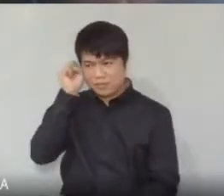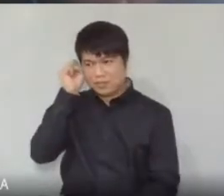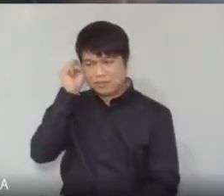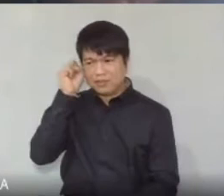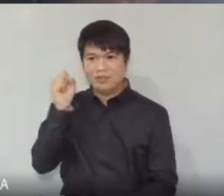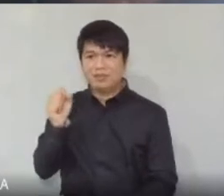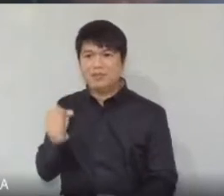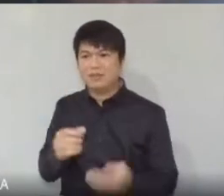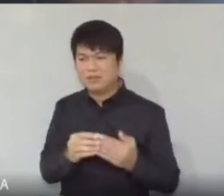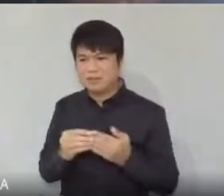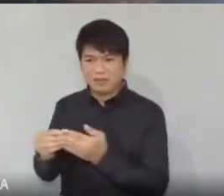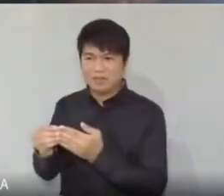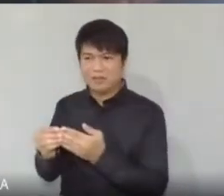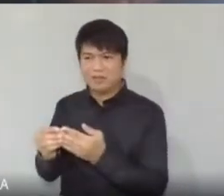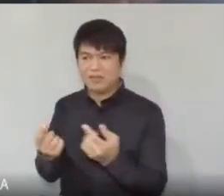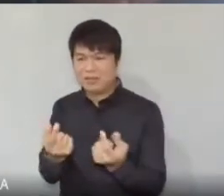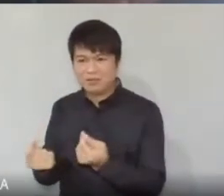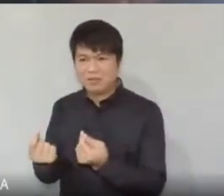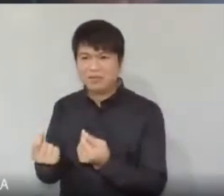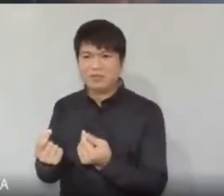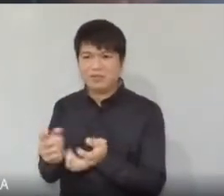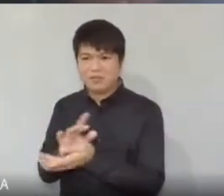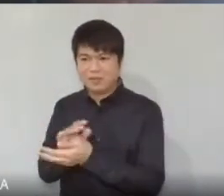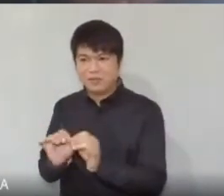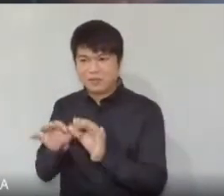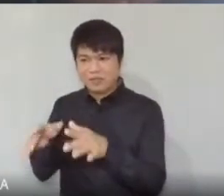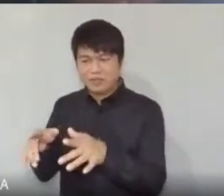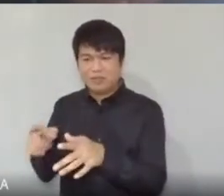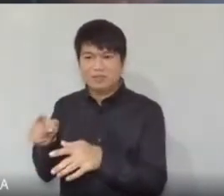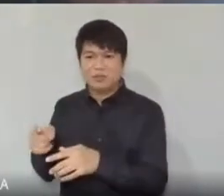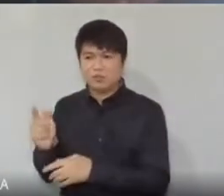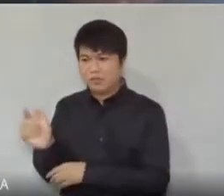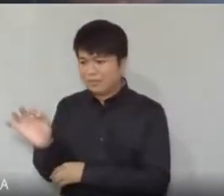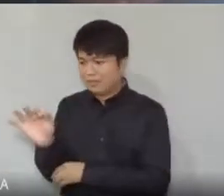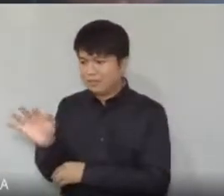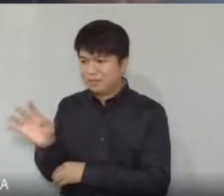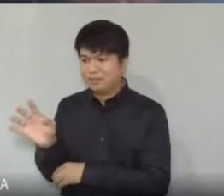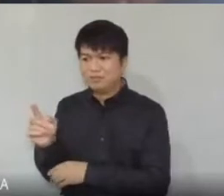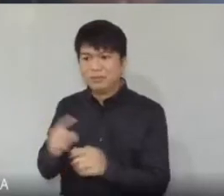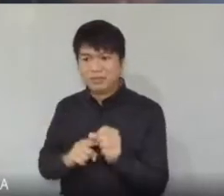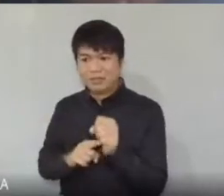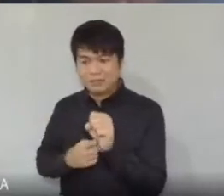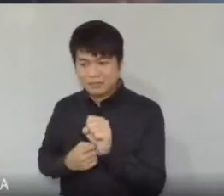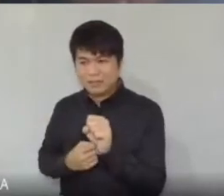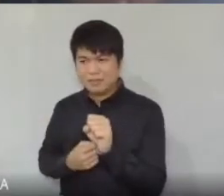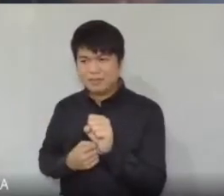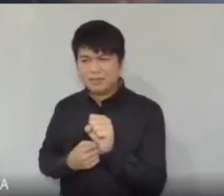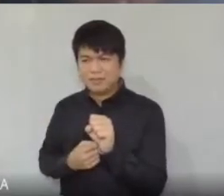embraced telehealth uh, province-wide, um, down to the